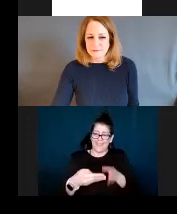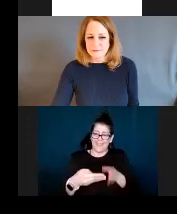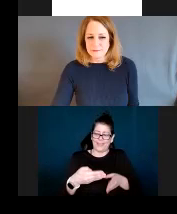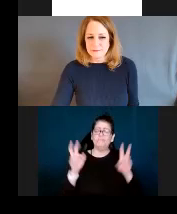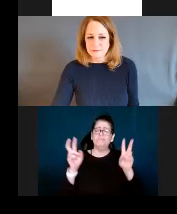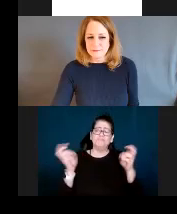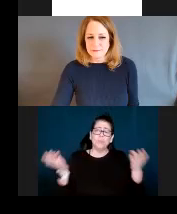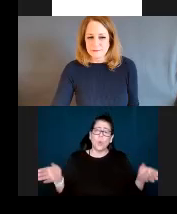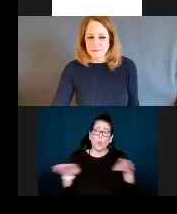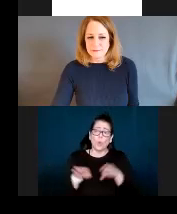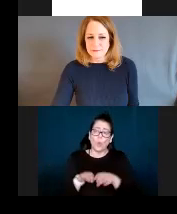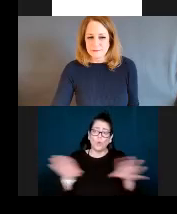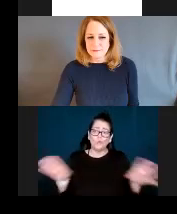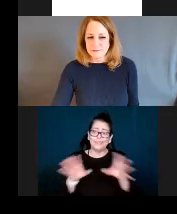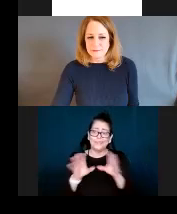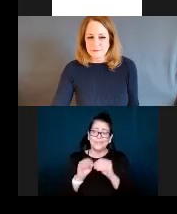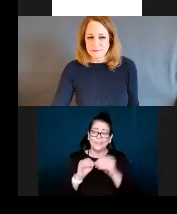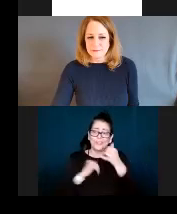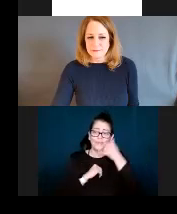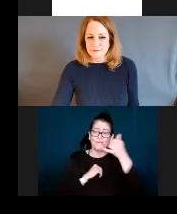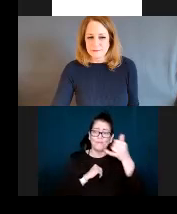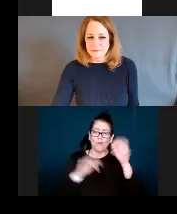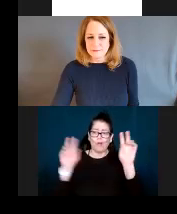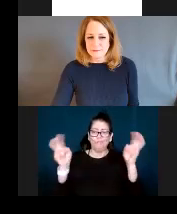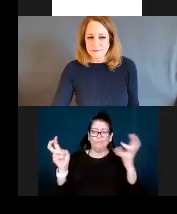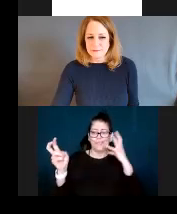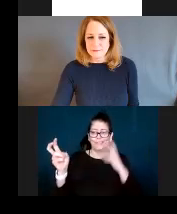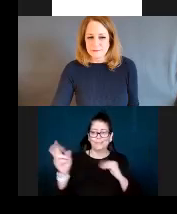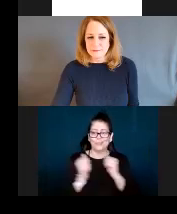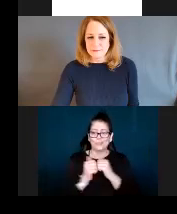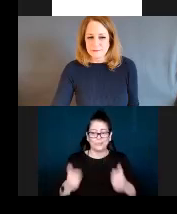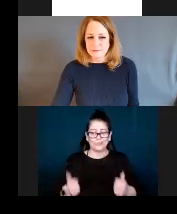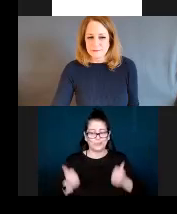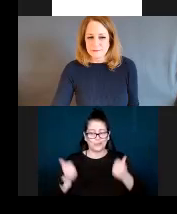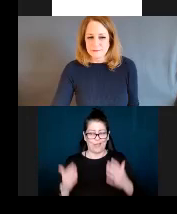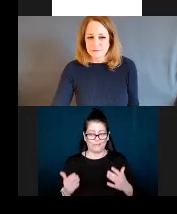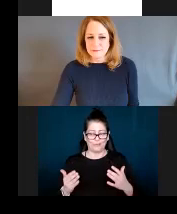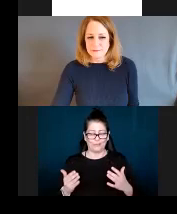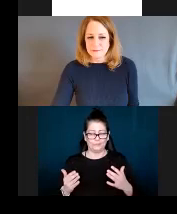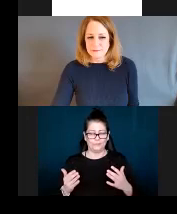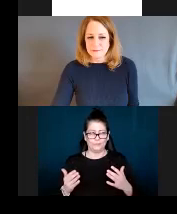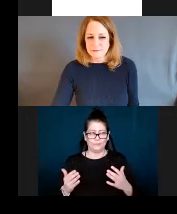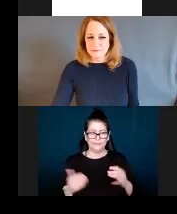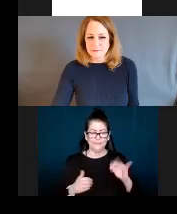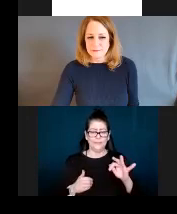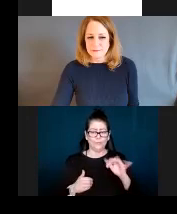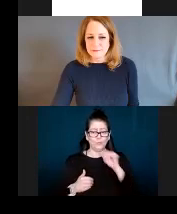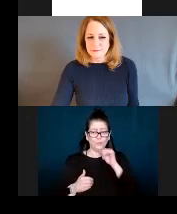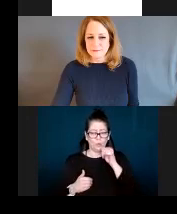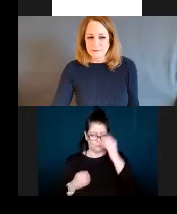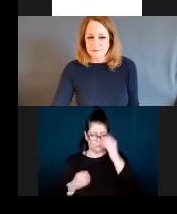the experience with this survivor. And if you don't think about that ahead of time, it can